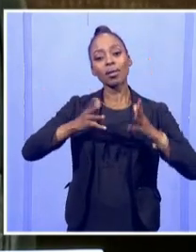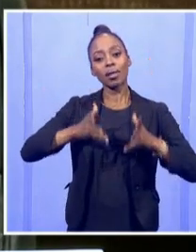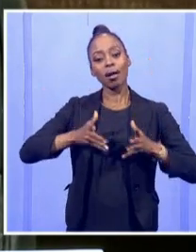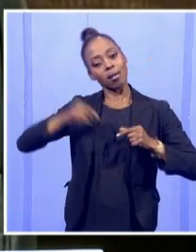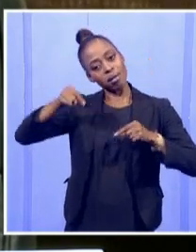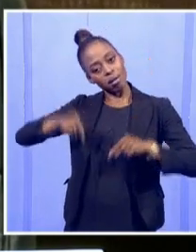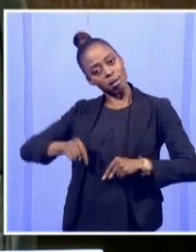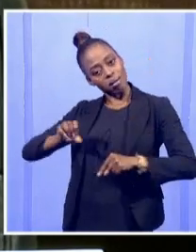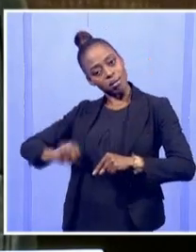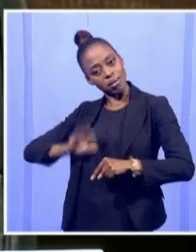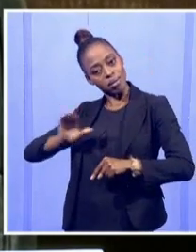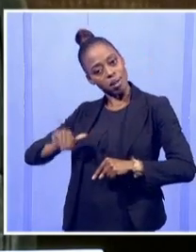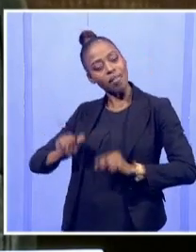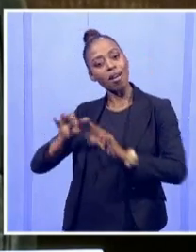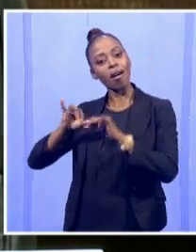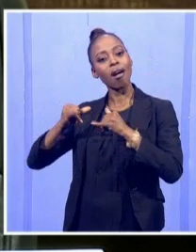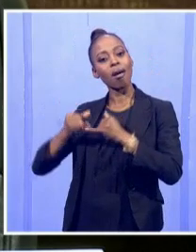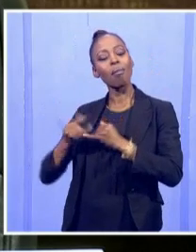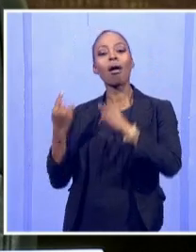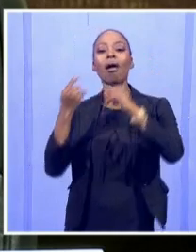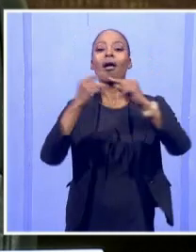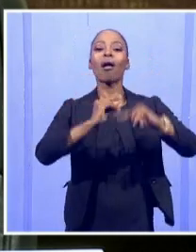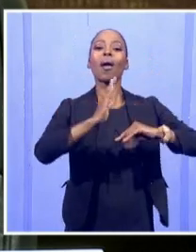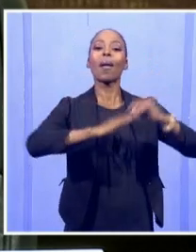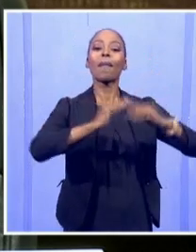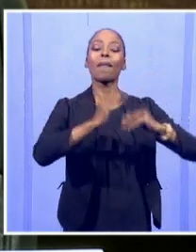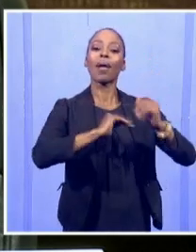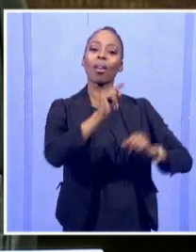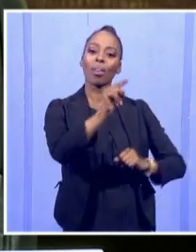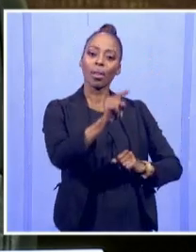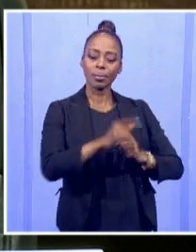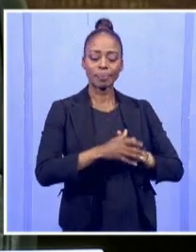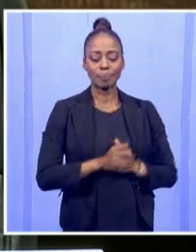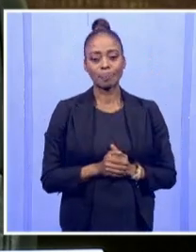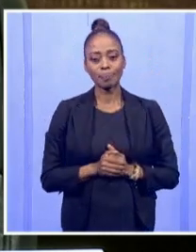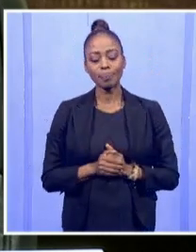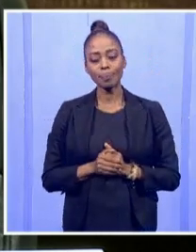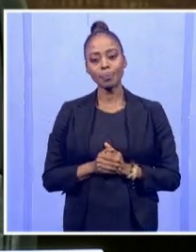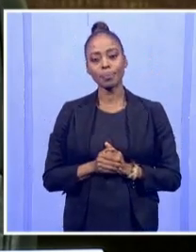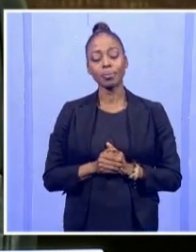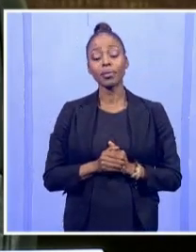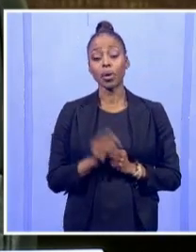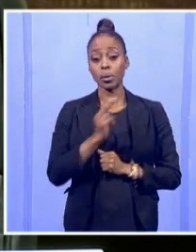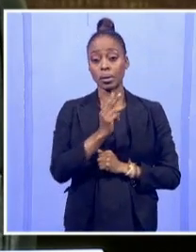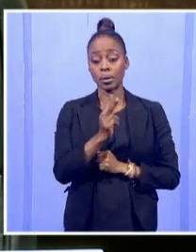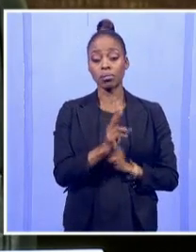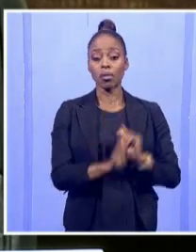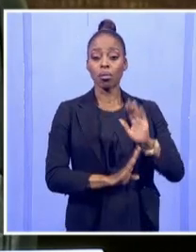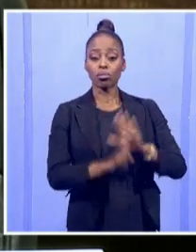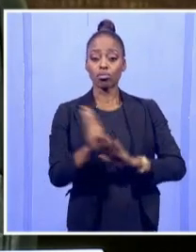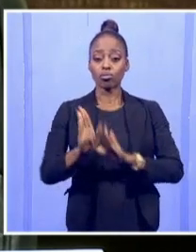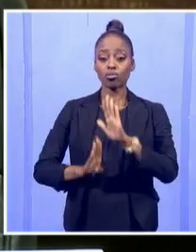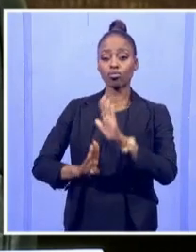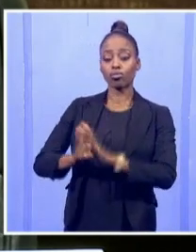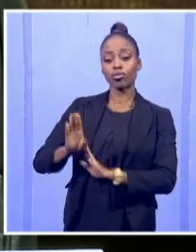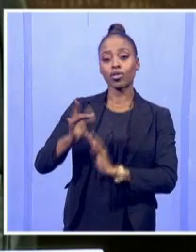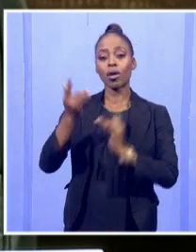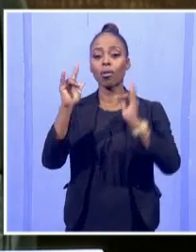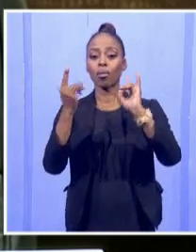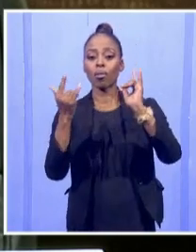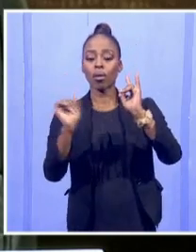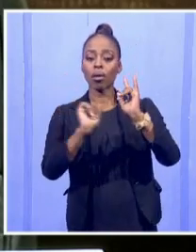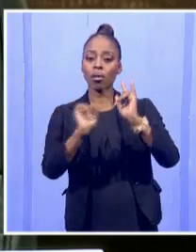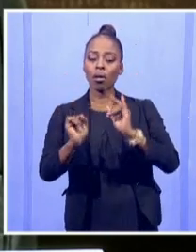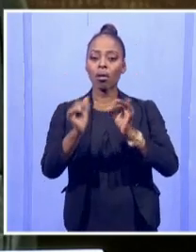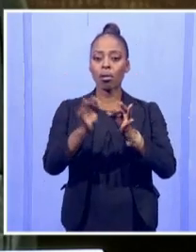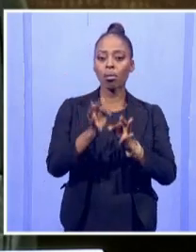South African construction company. As you consider the development of new Saudi cities and the